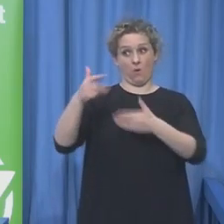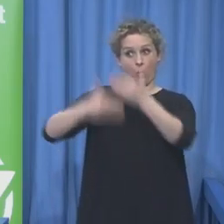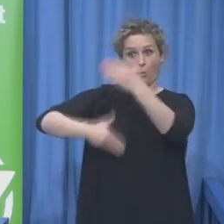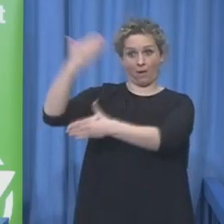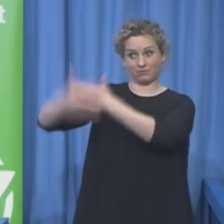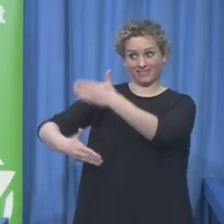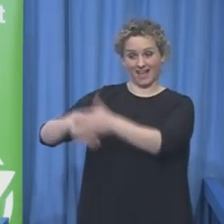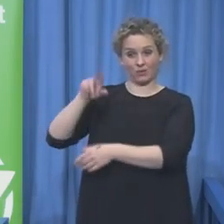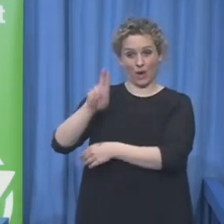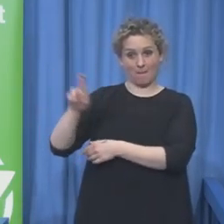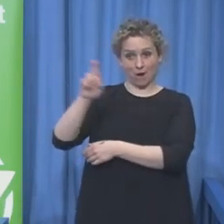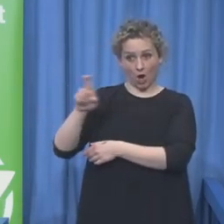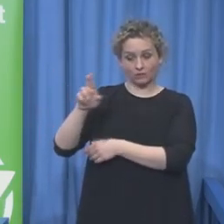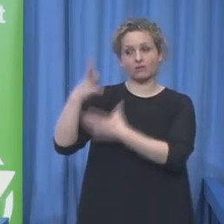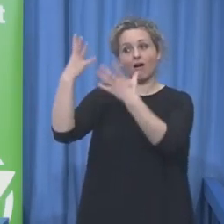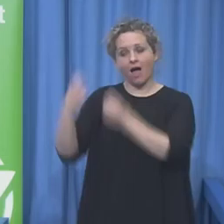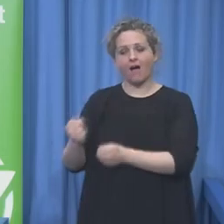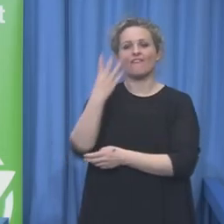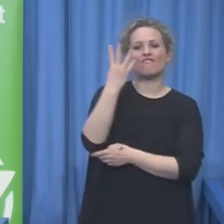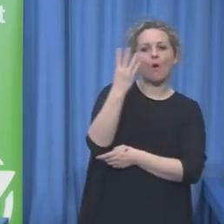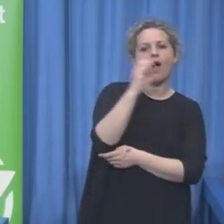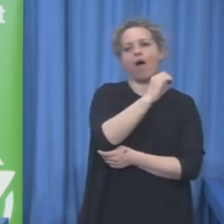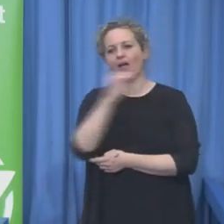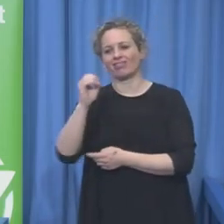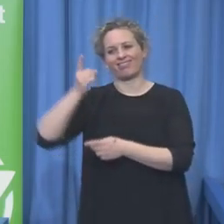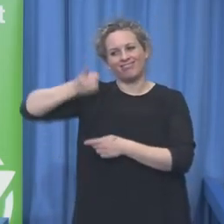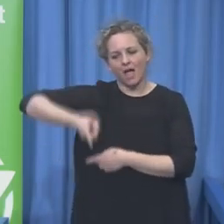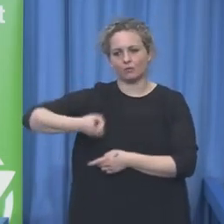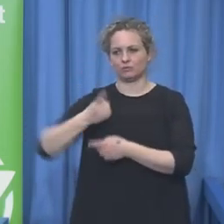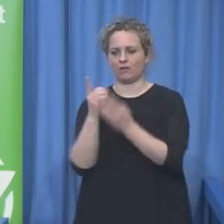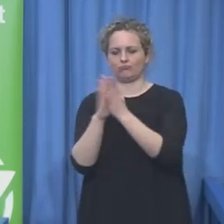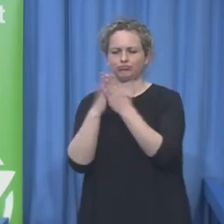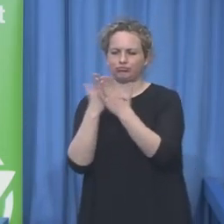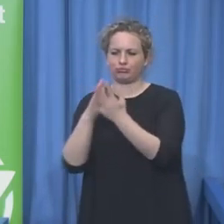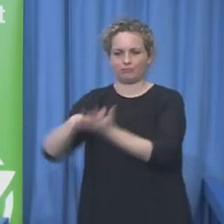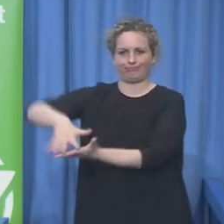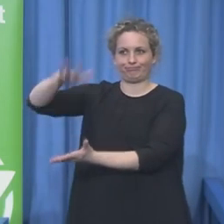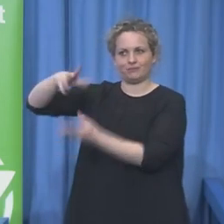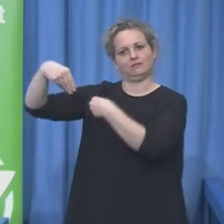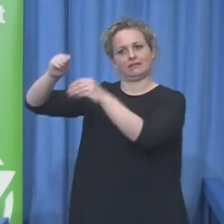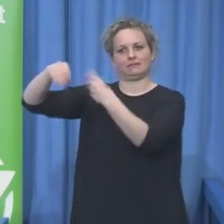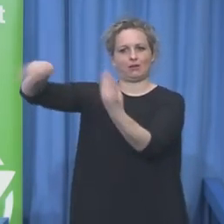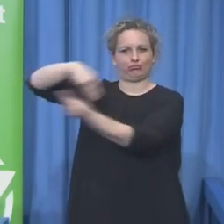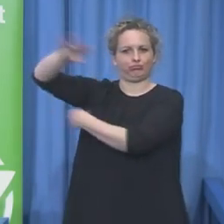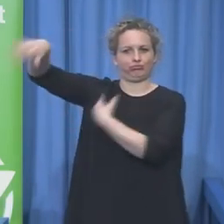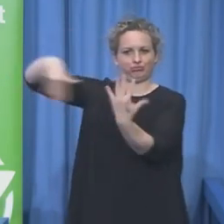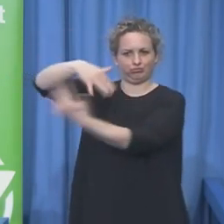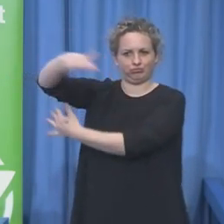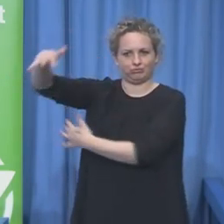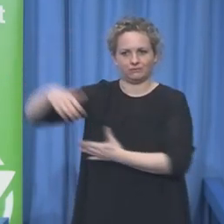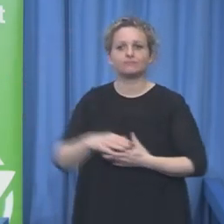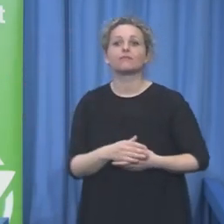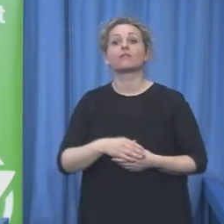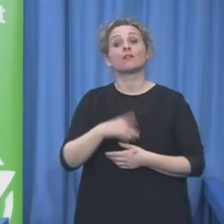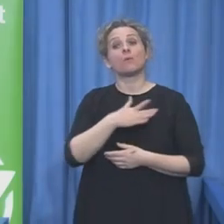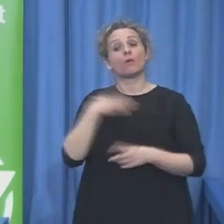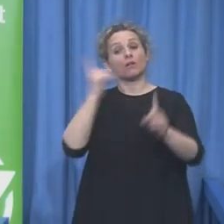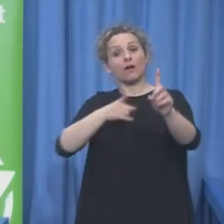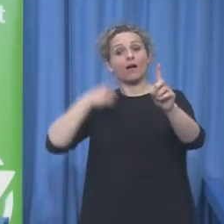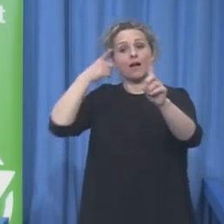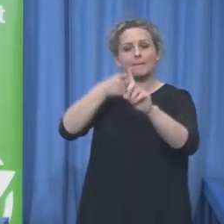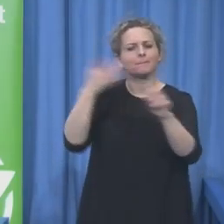person can find their own journey. So we have, you can come into one of our shops and you can see 30 people, but each one of them has